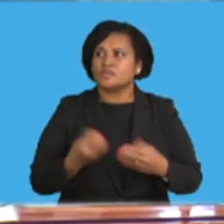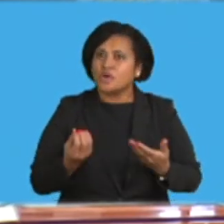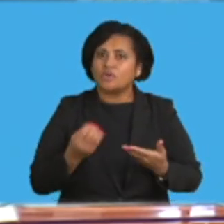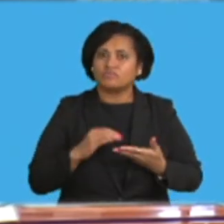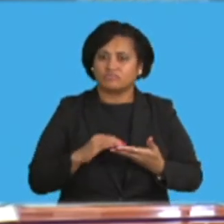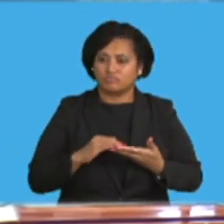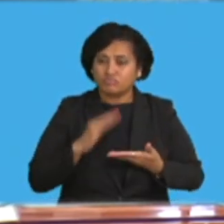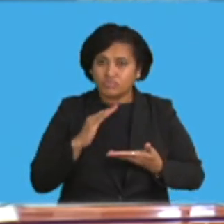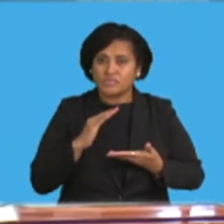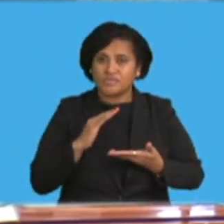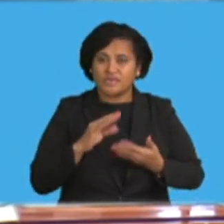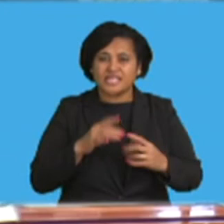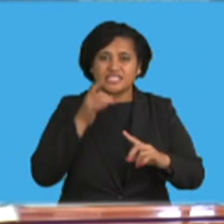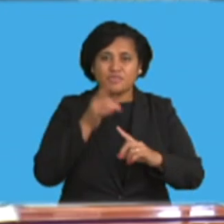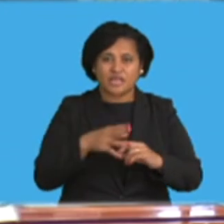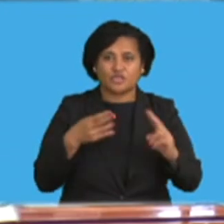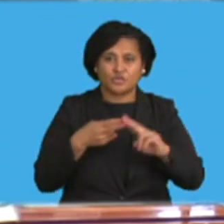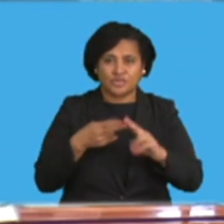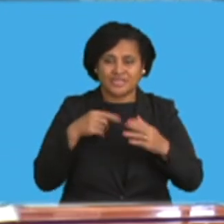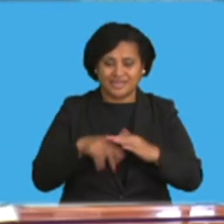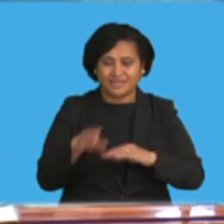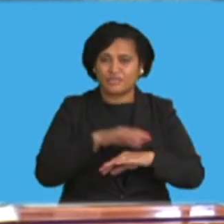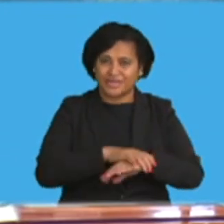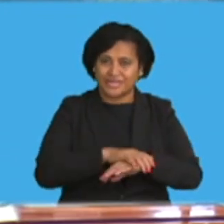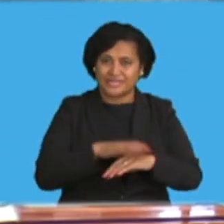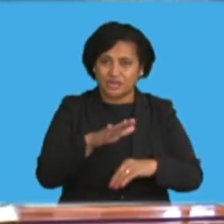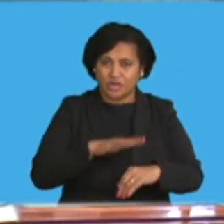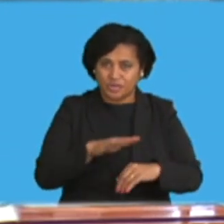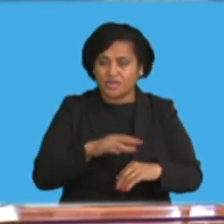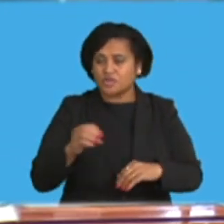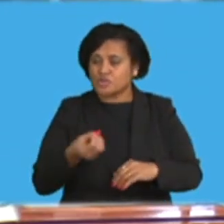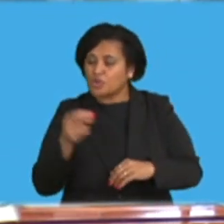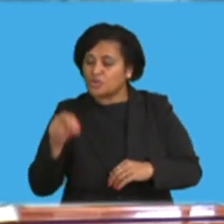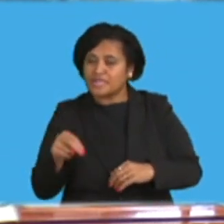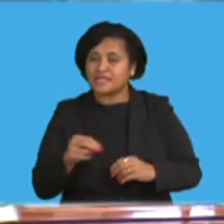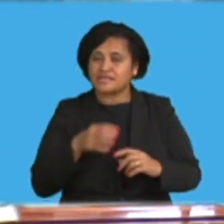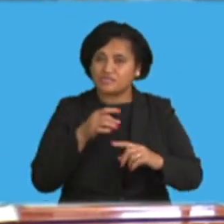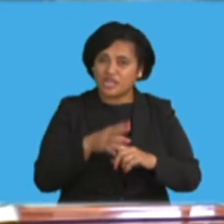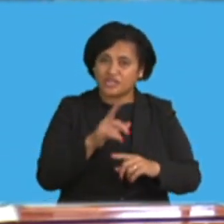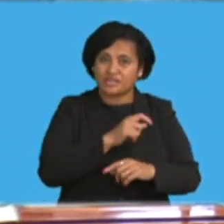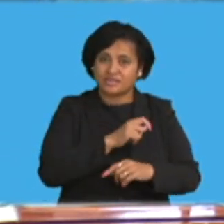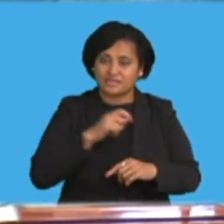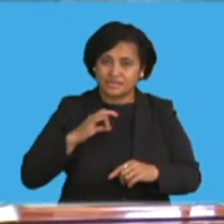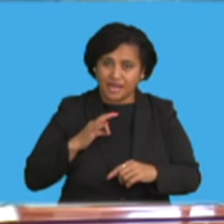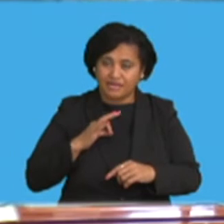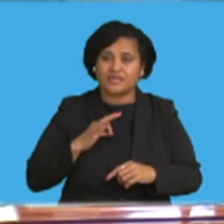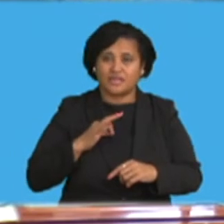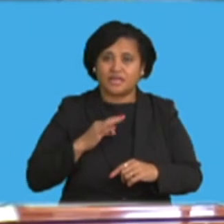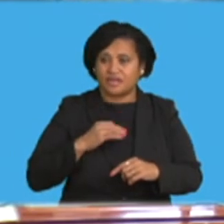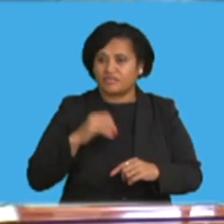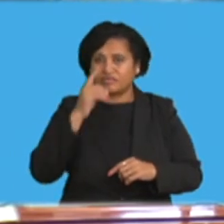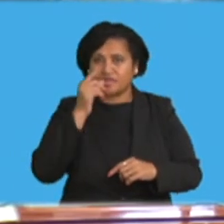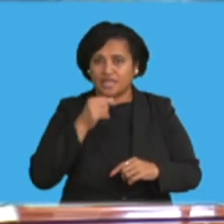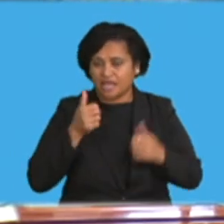specialist units within the police force has warranted specialized staff or units to attend to these specialized